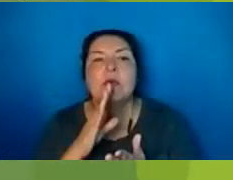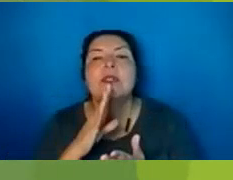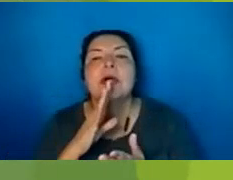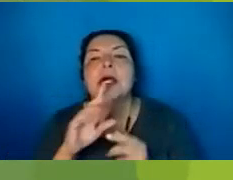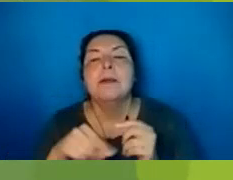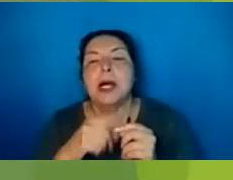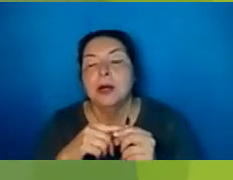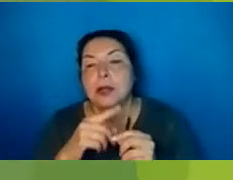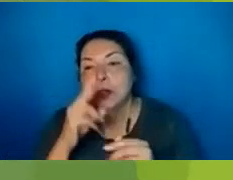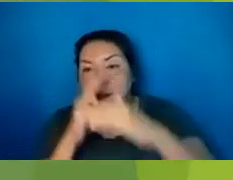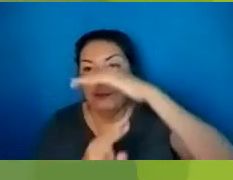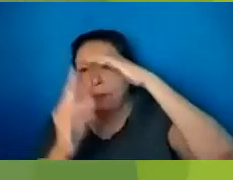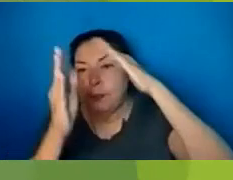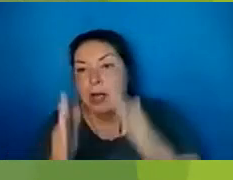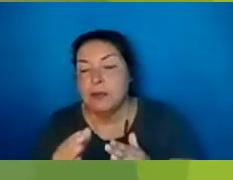prophets